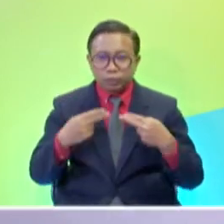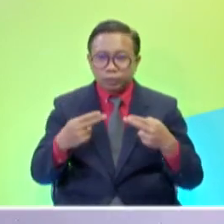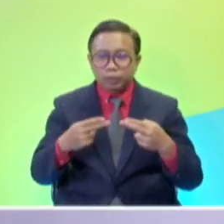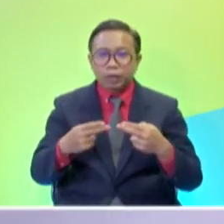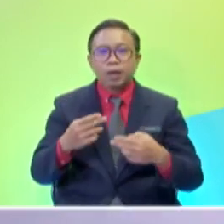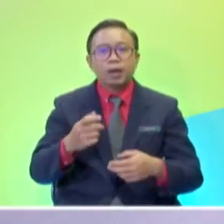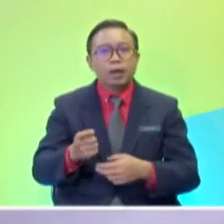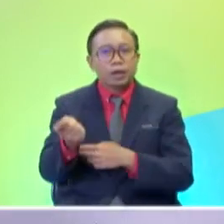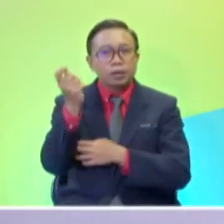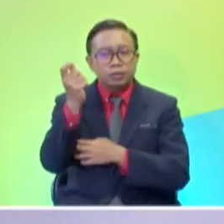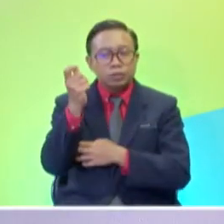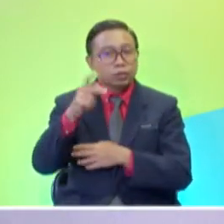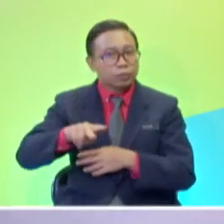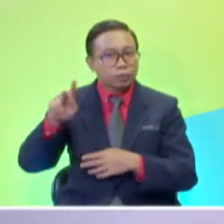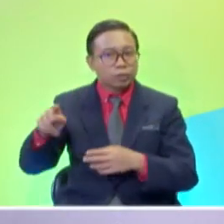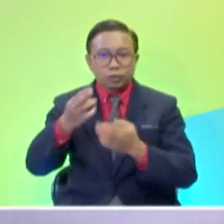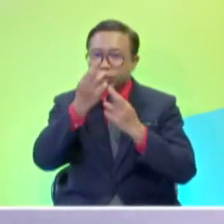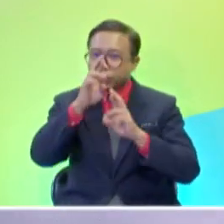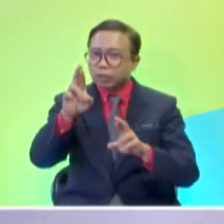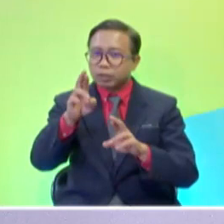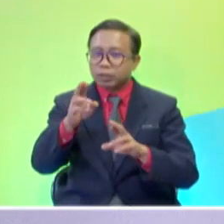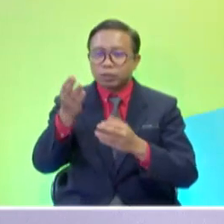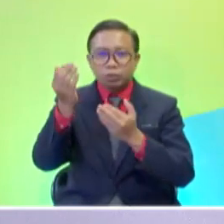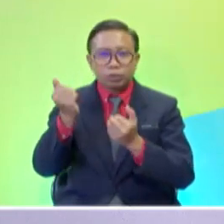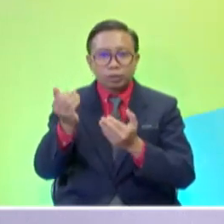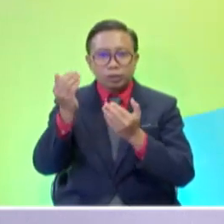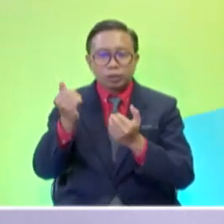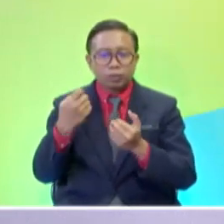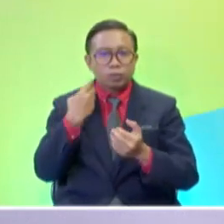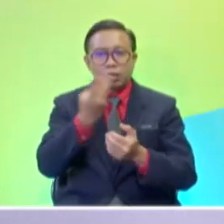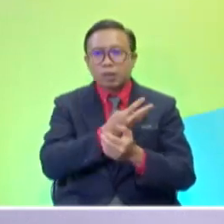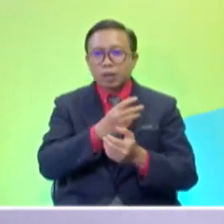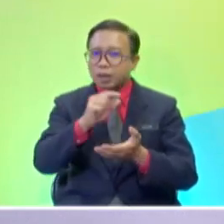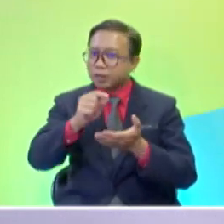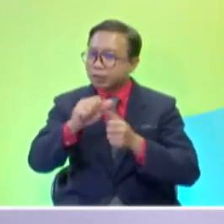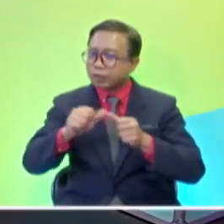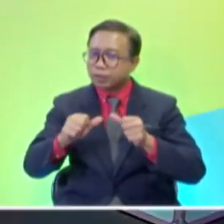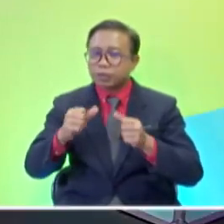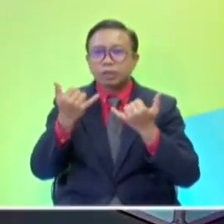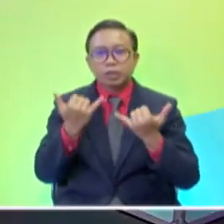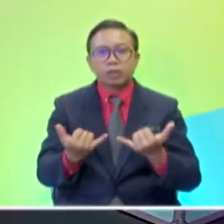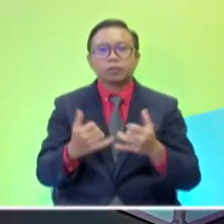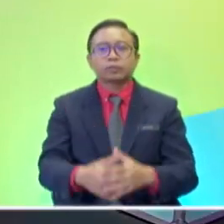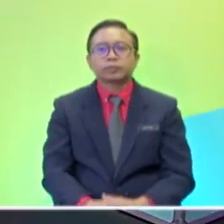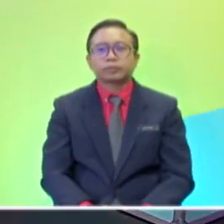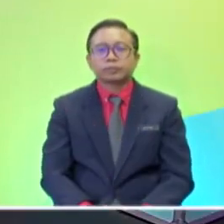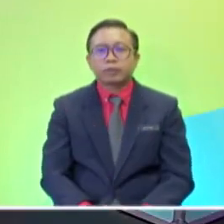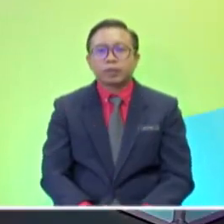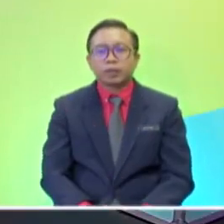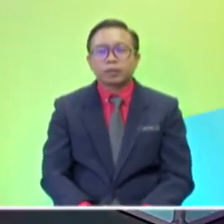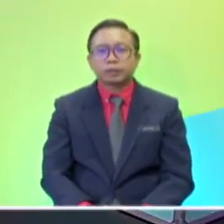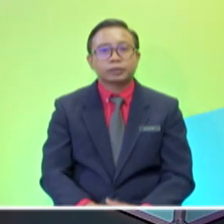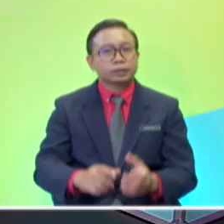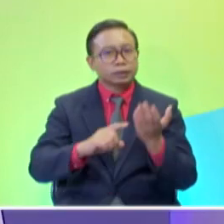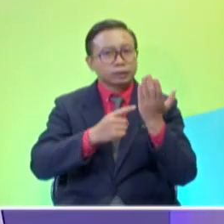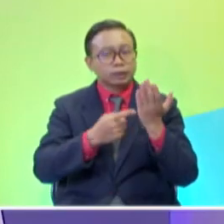energy for our pupils to be ready, and Yes. perhaps we have a bit of activity going on right now. Yes, we do. All Okay. right. Let's start off